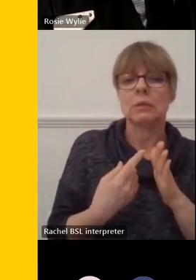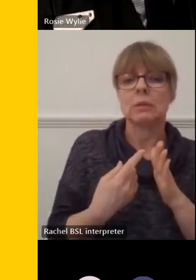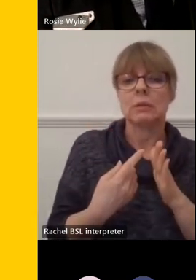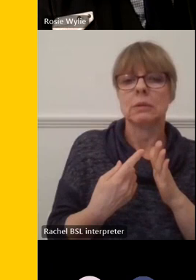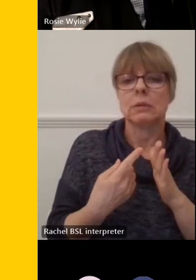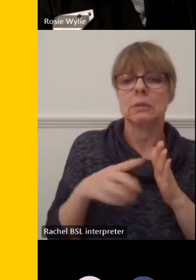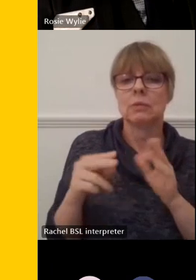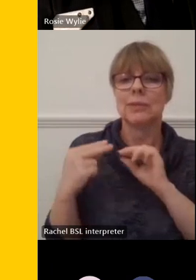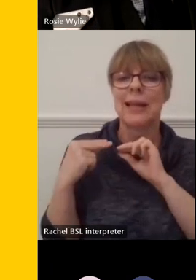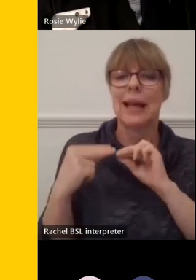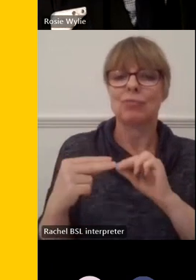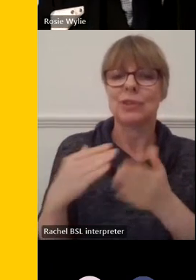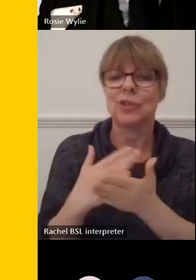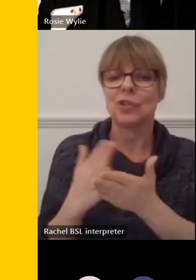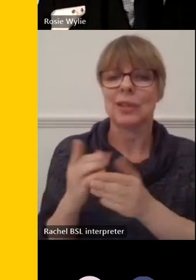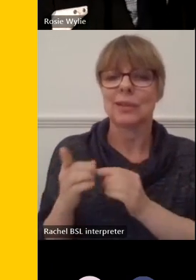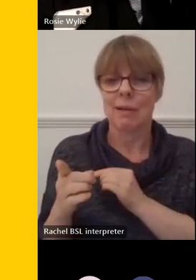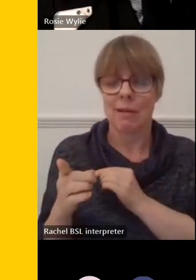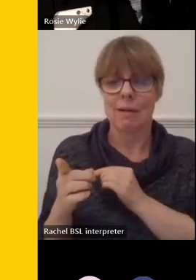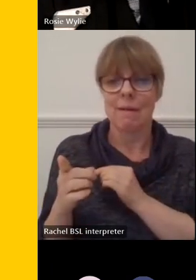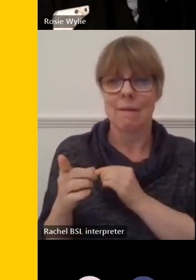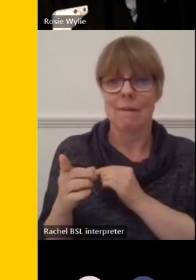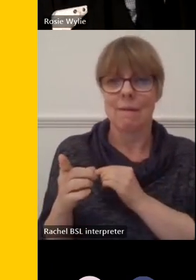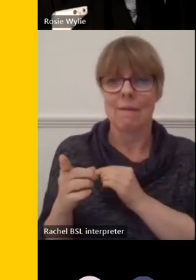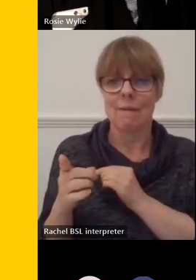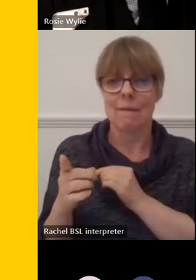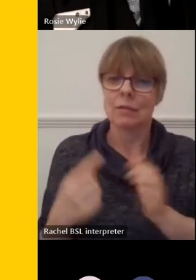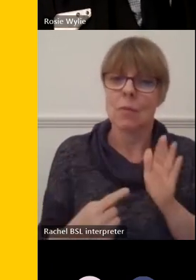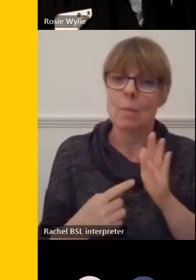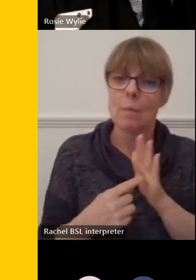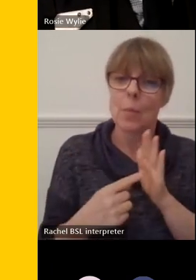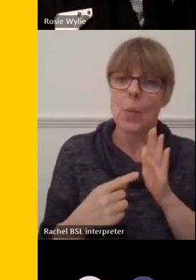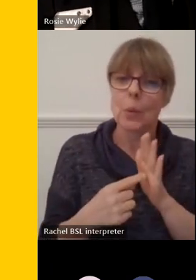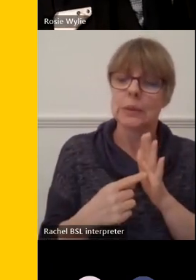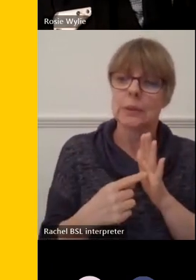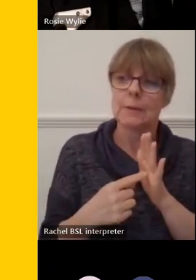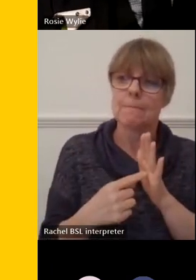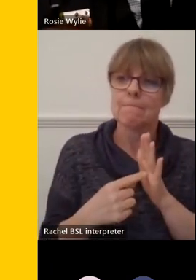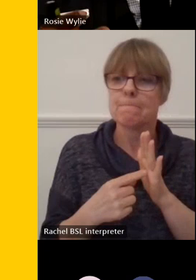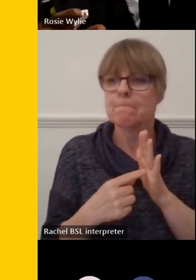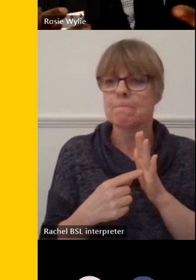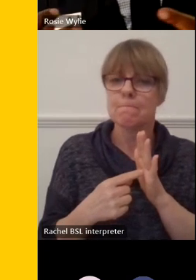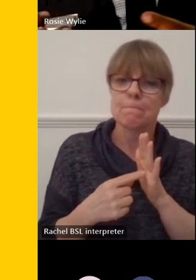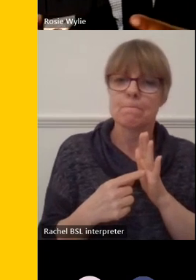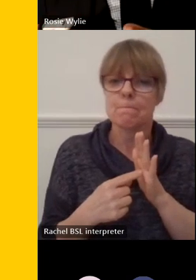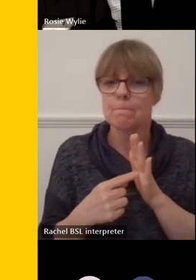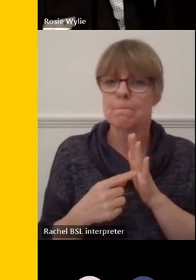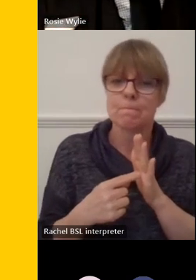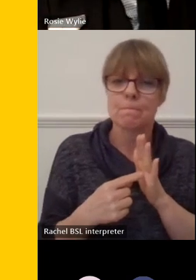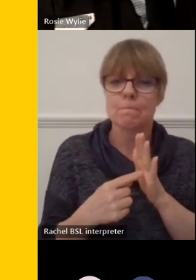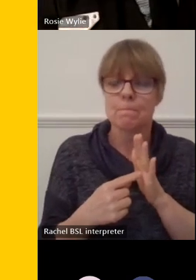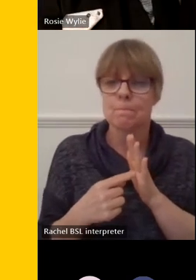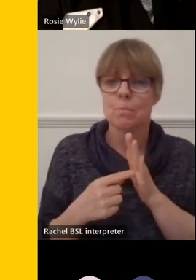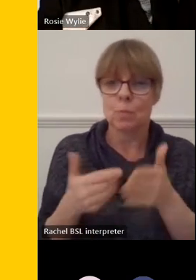the heritage sectors, the importance of how